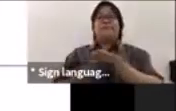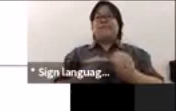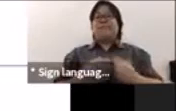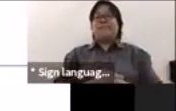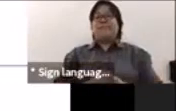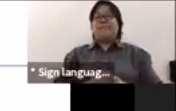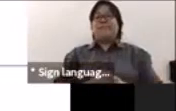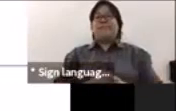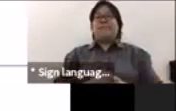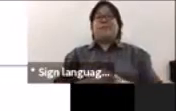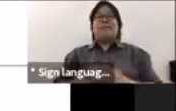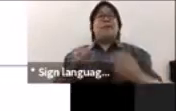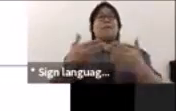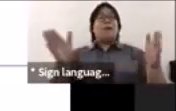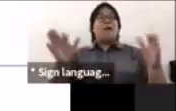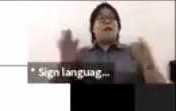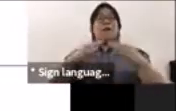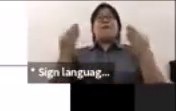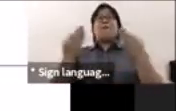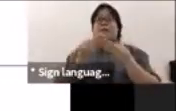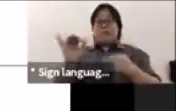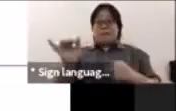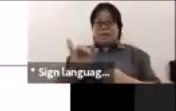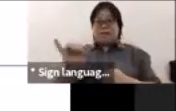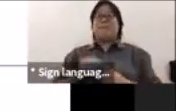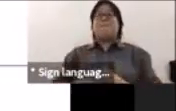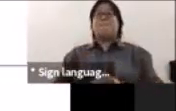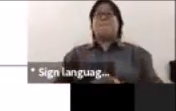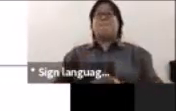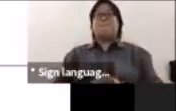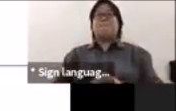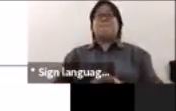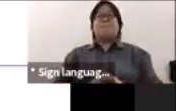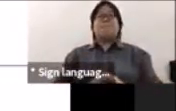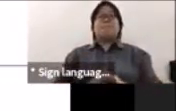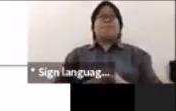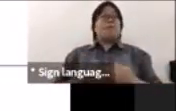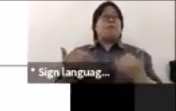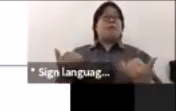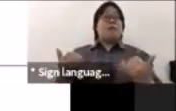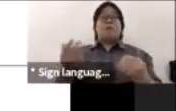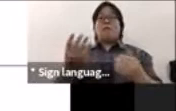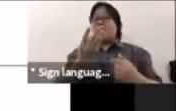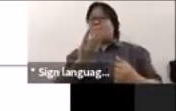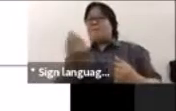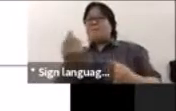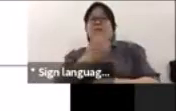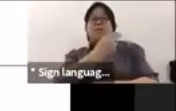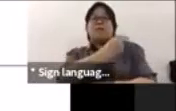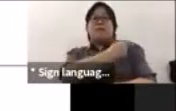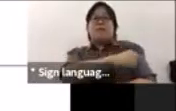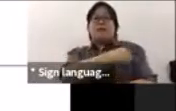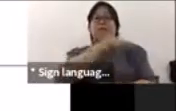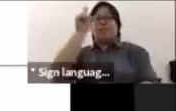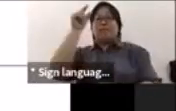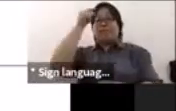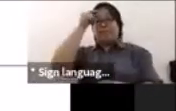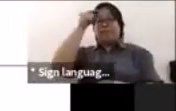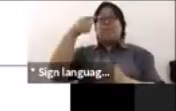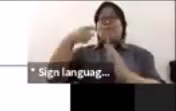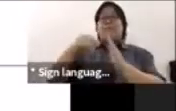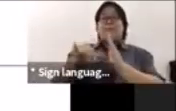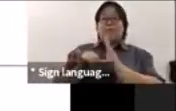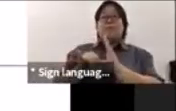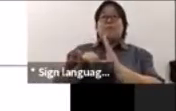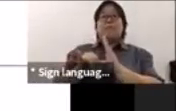and in the family. And recently several government policy actively promote the reproductive